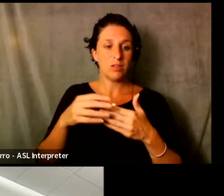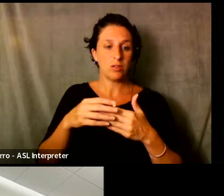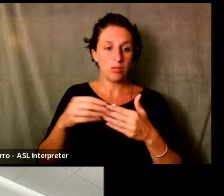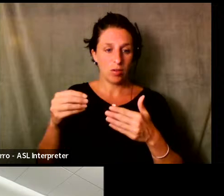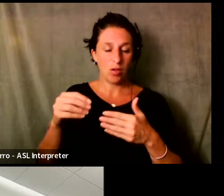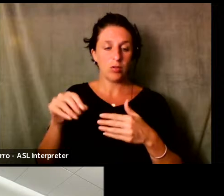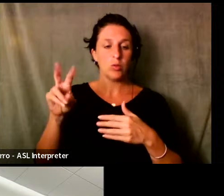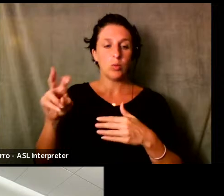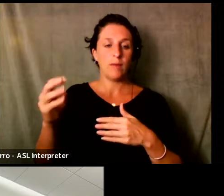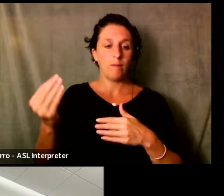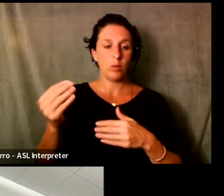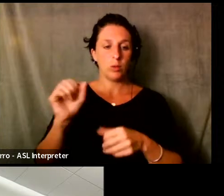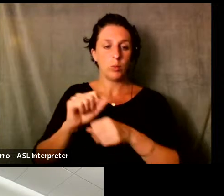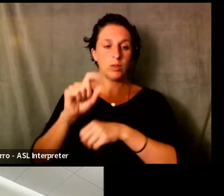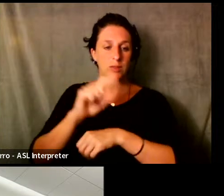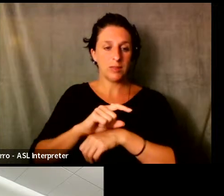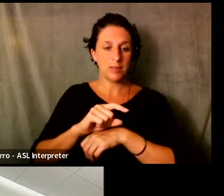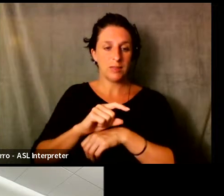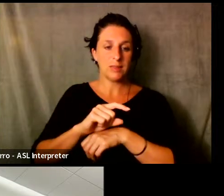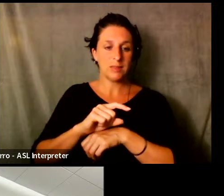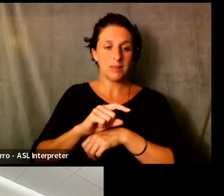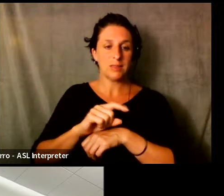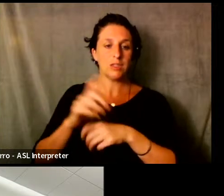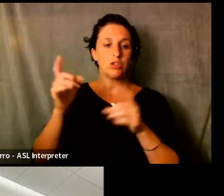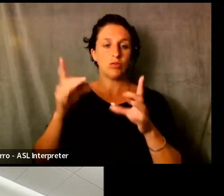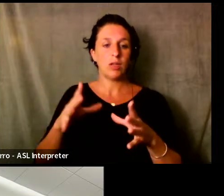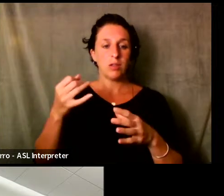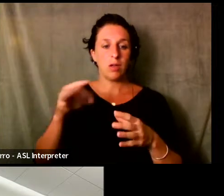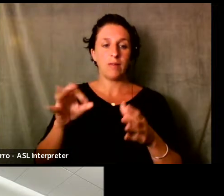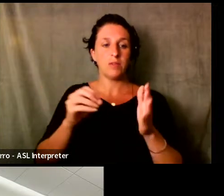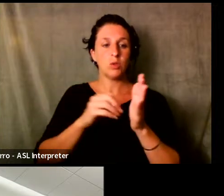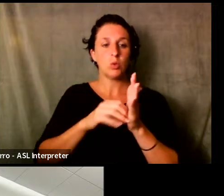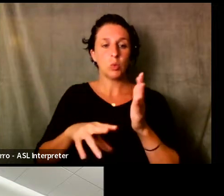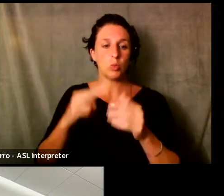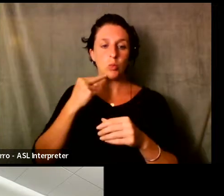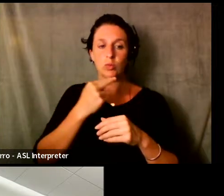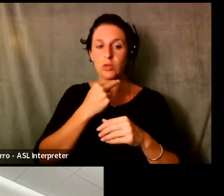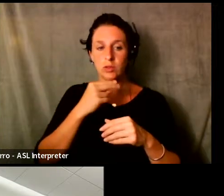214 workdays. Dennis Orissis, Director of Student Nutrition,